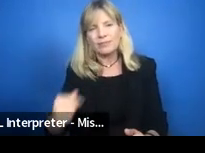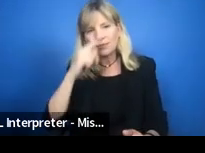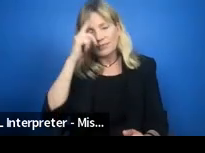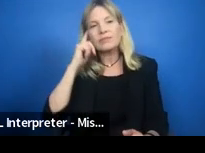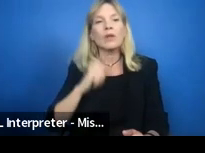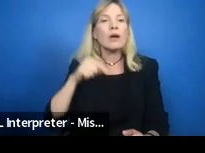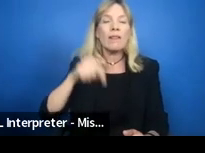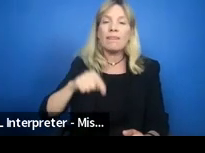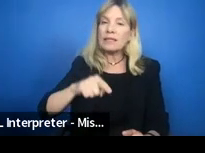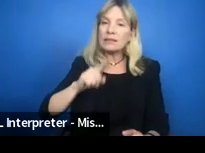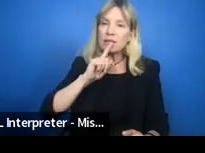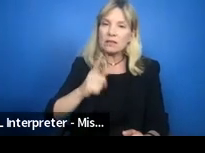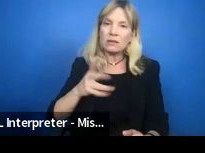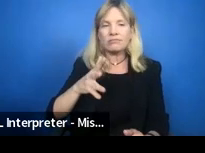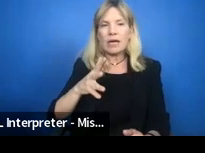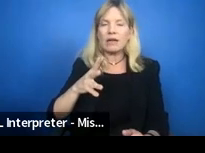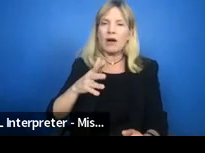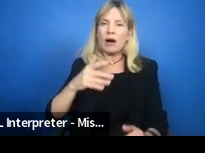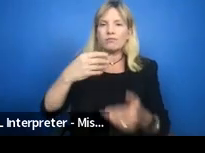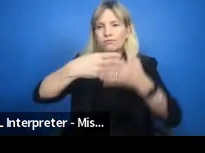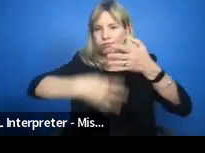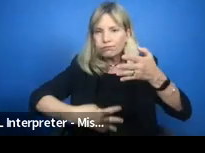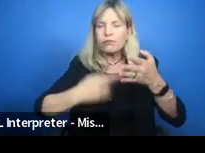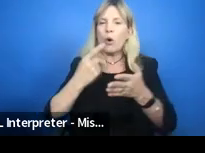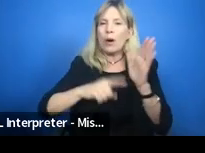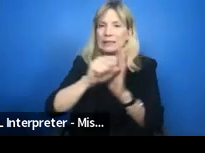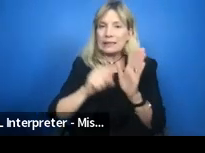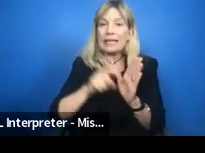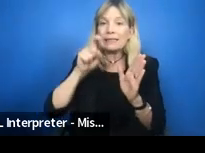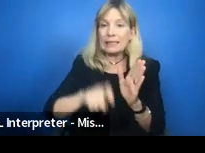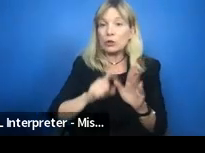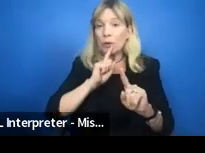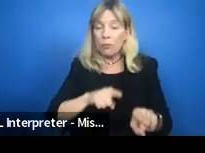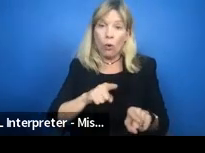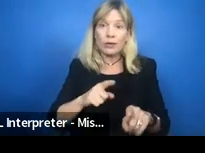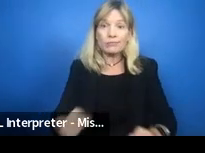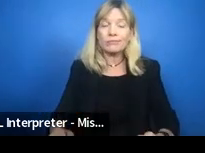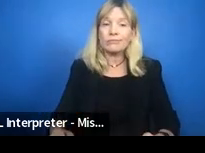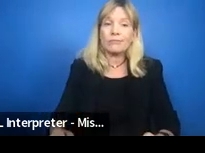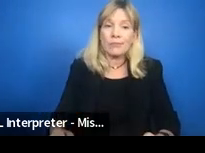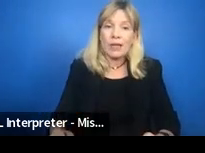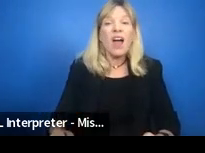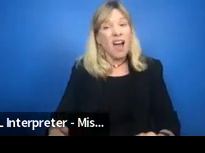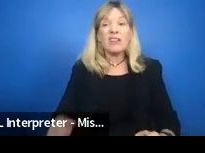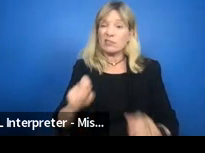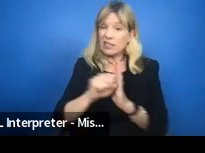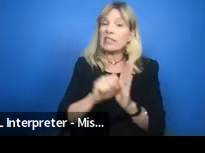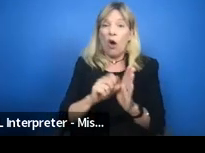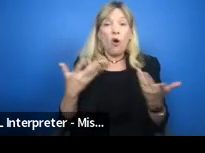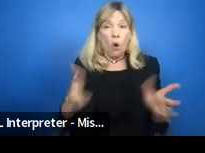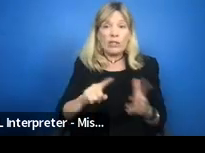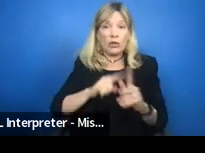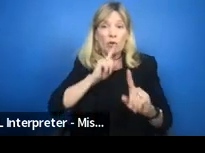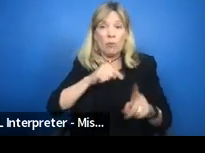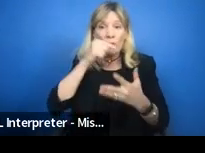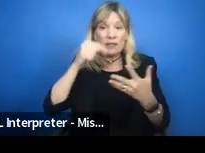So this is just this kind of an extensive list of what states are going to need to report and are actually starting to report now.